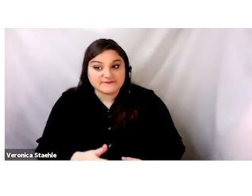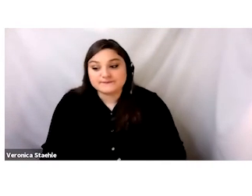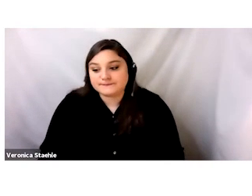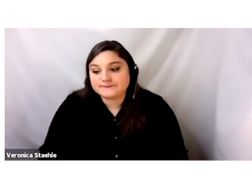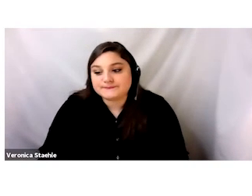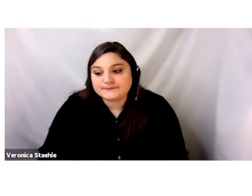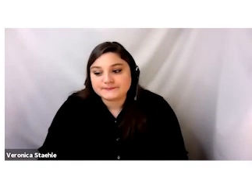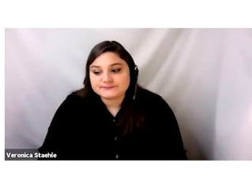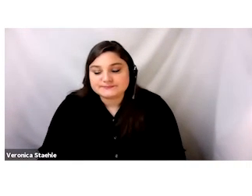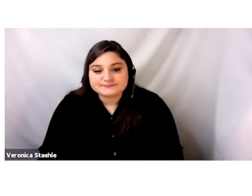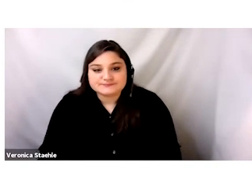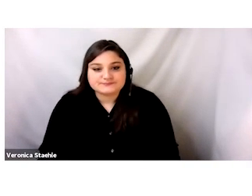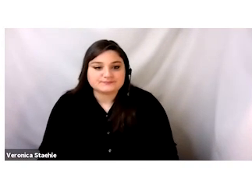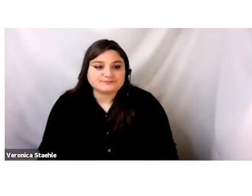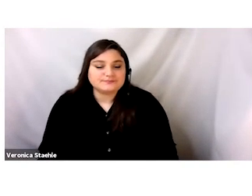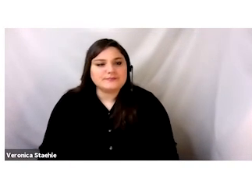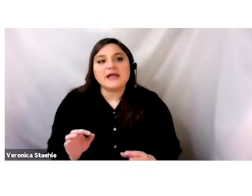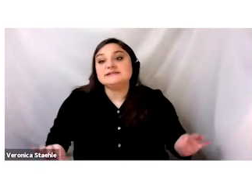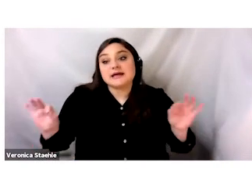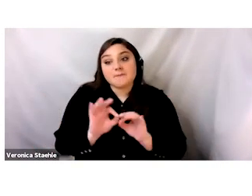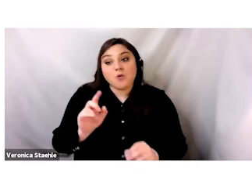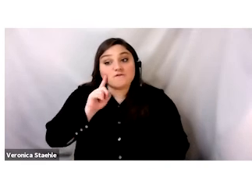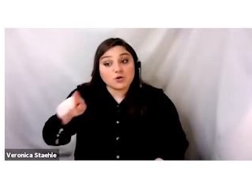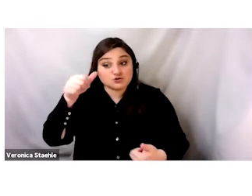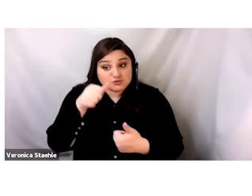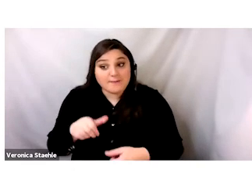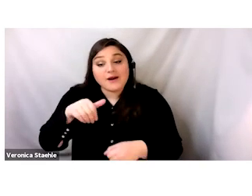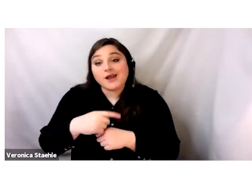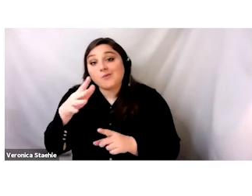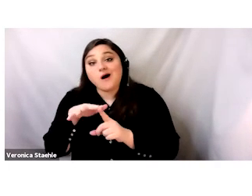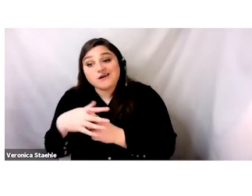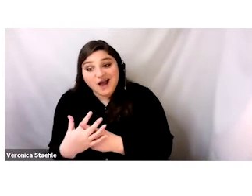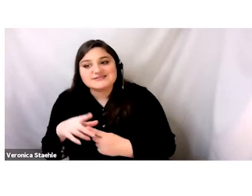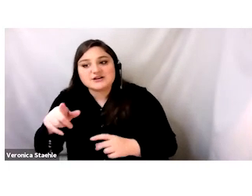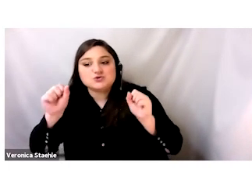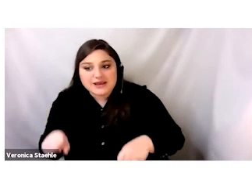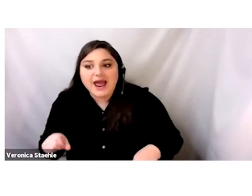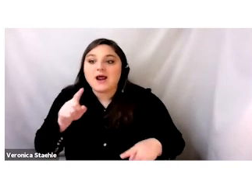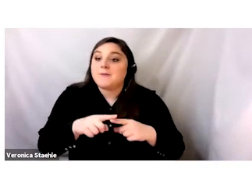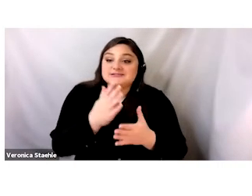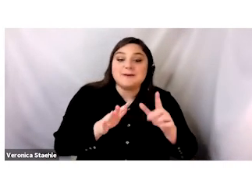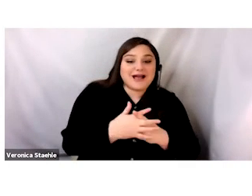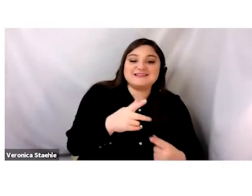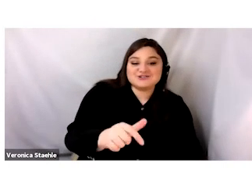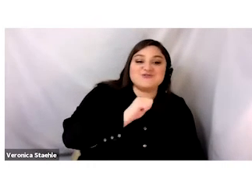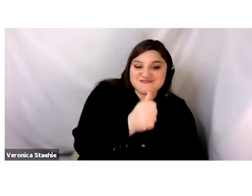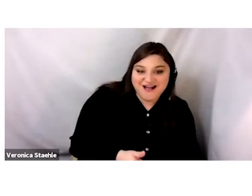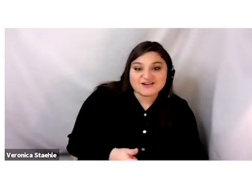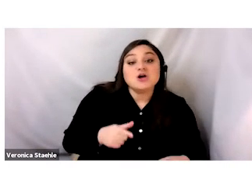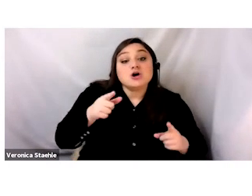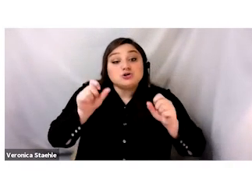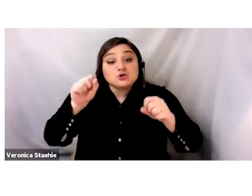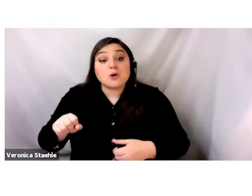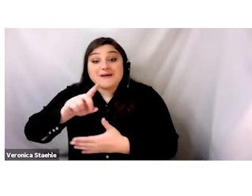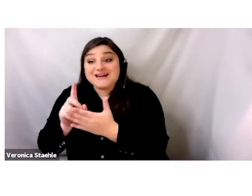You also need to remember that you could be an equity designer in one context and a design ally in another. I am an equity designer when it comes